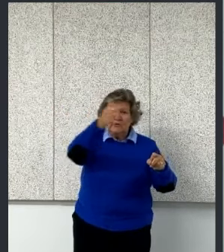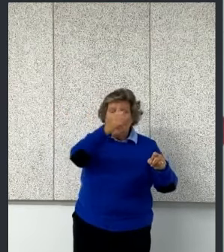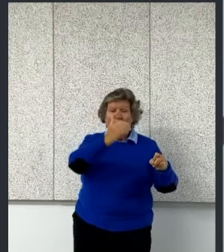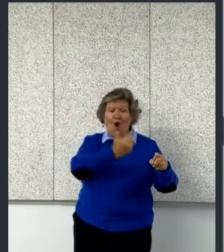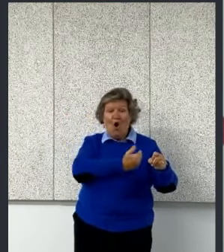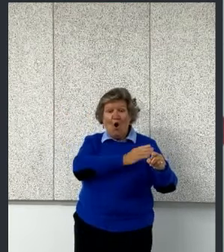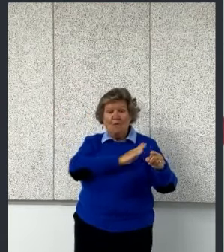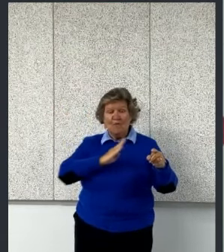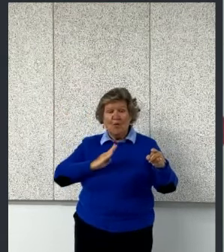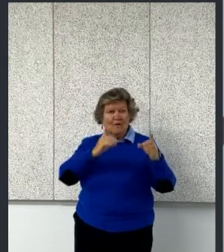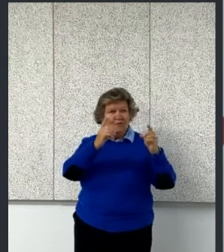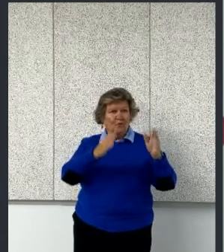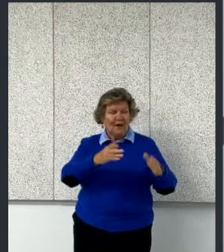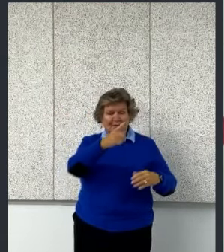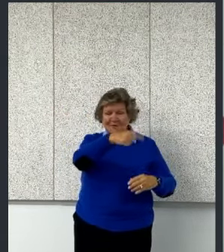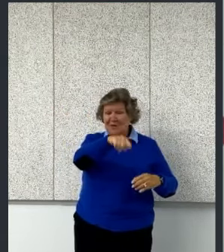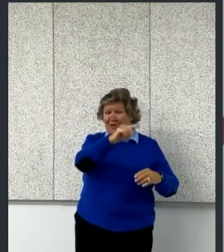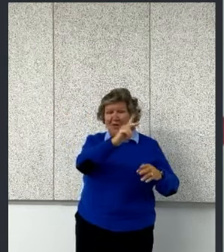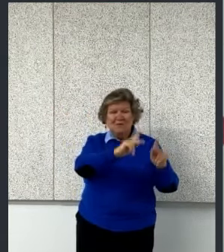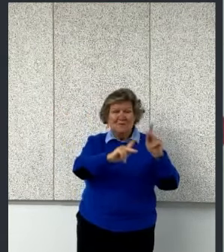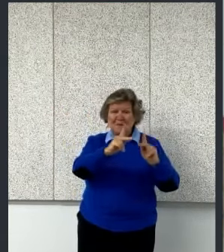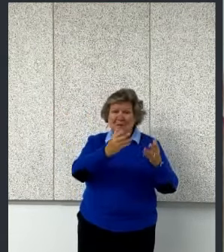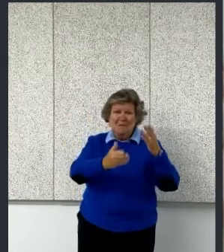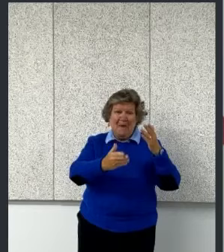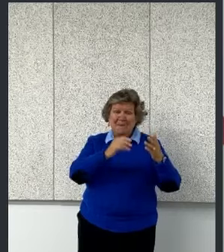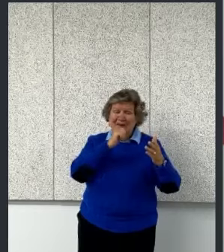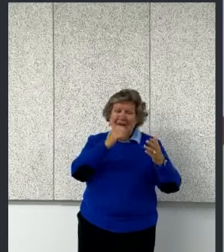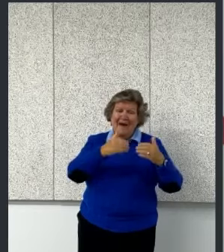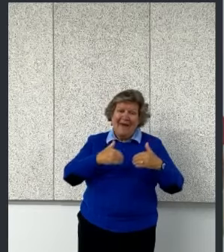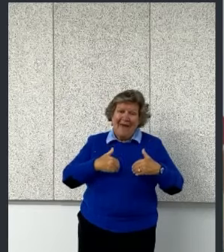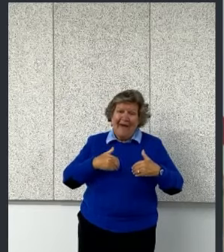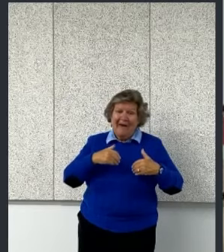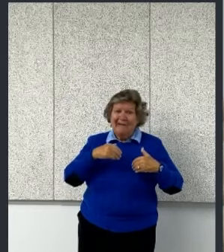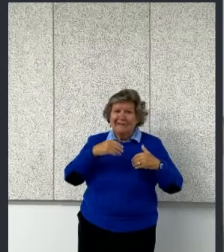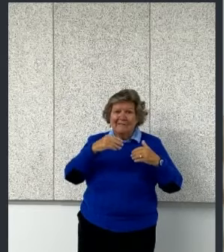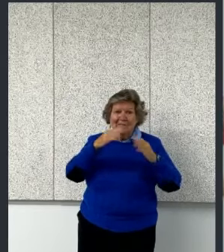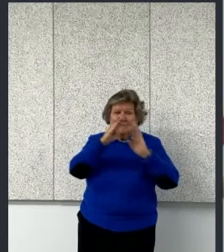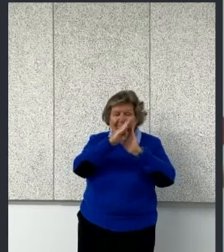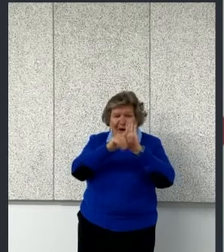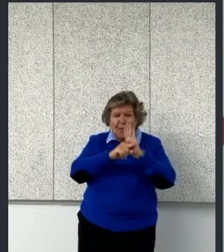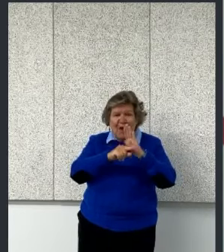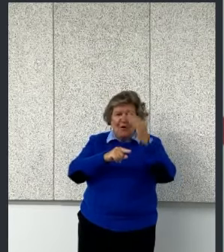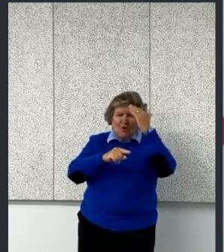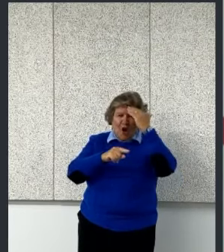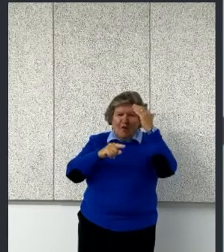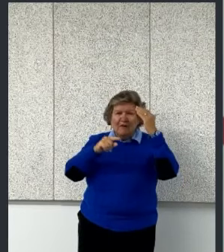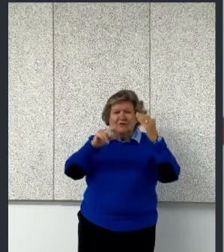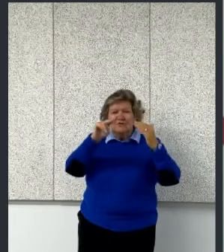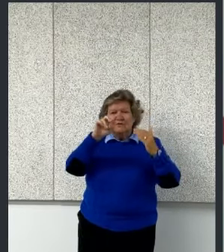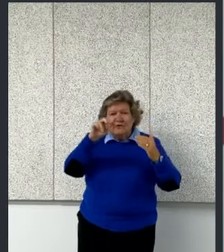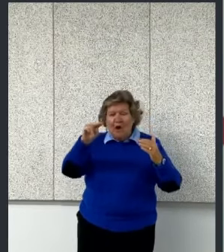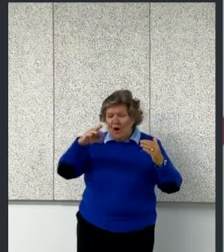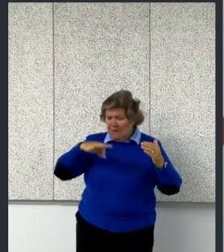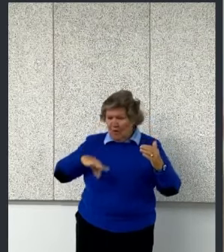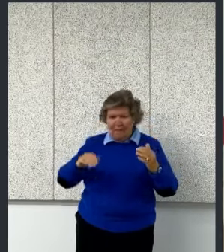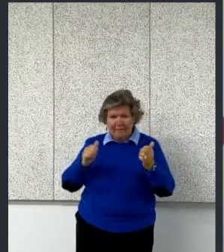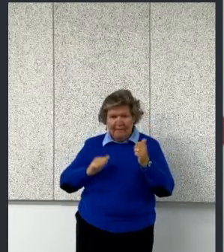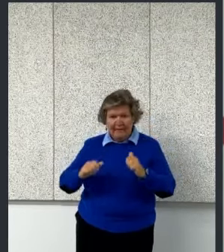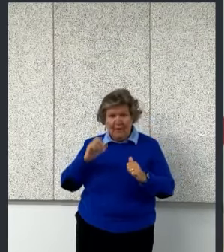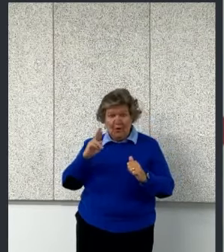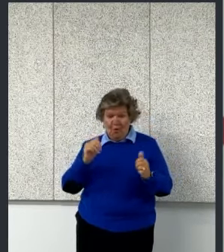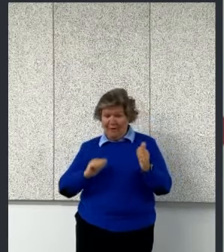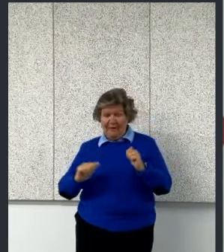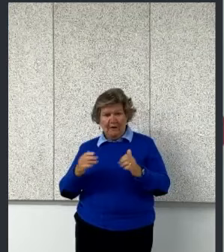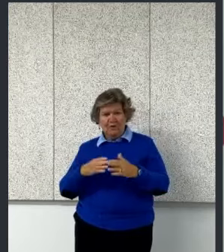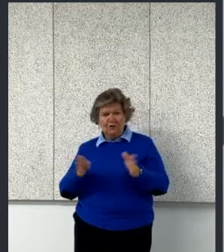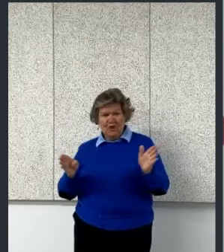have a background in theater or nonprofit theater. So again, like that stress of being honest